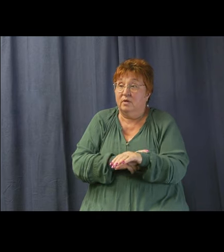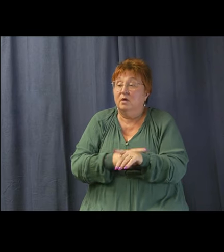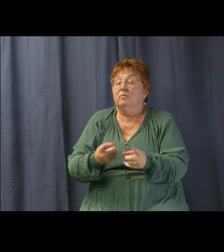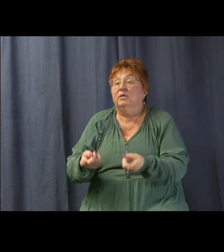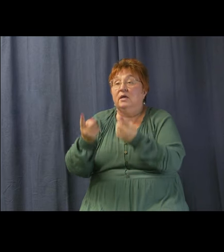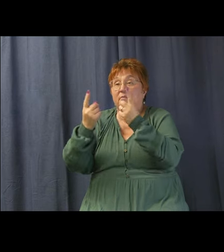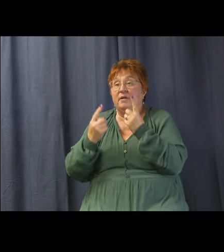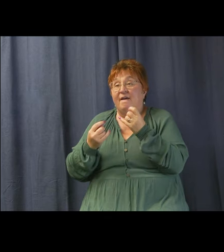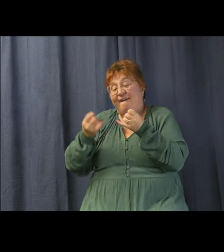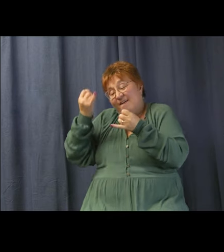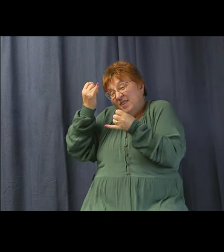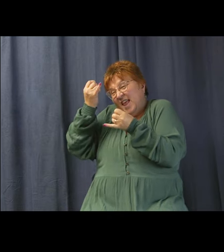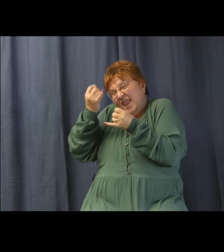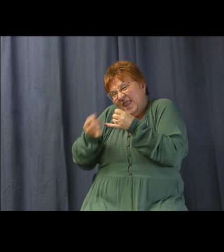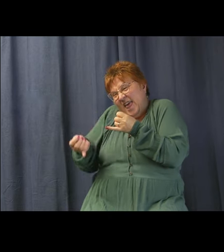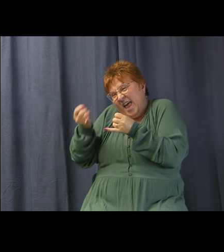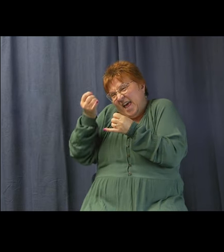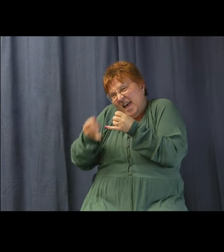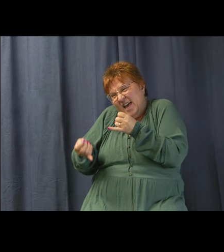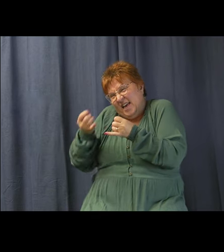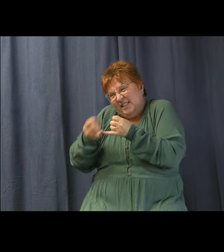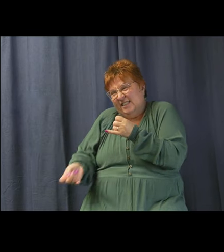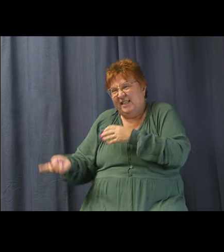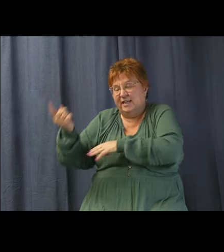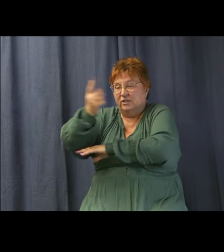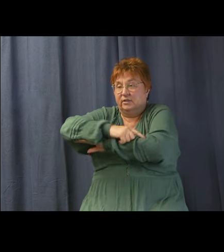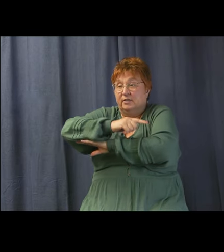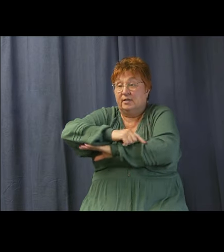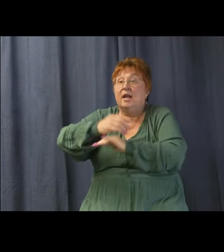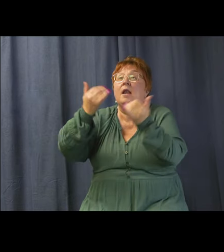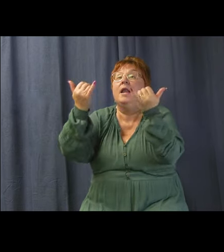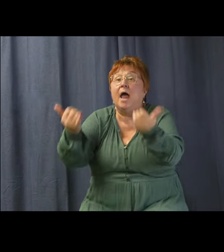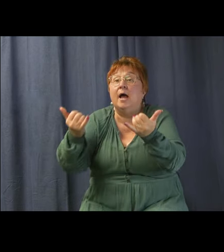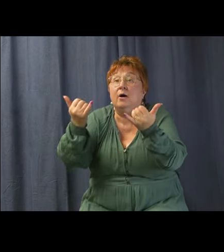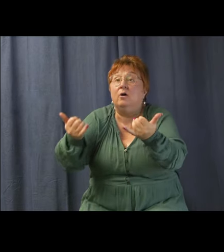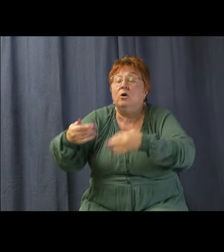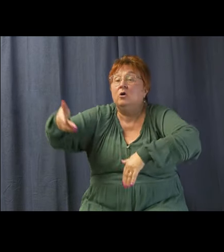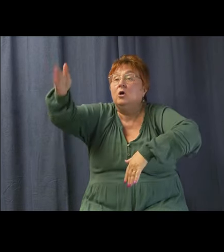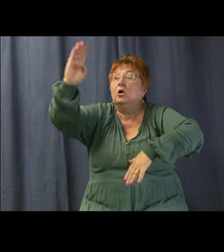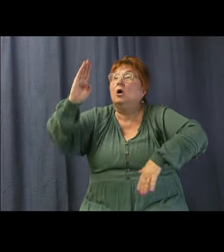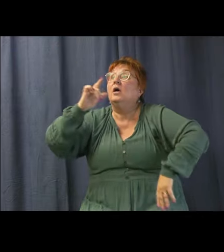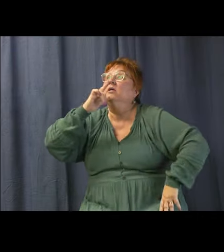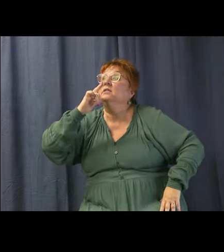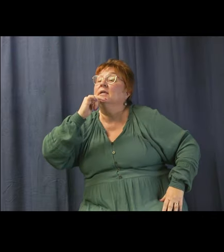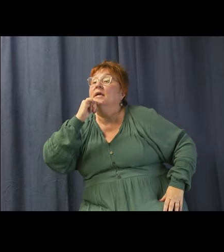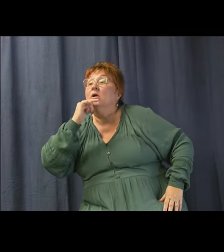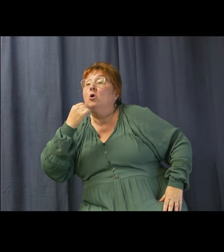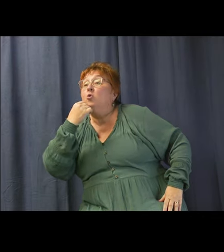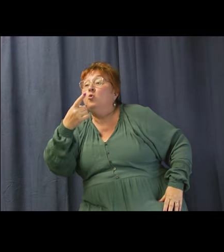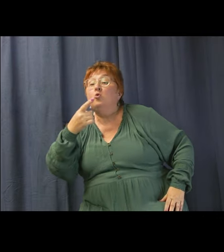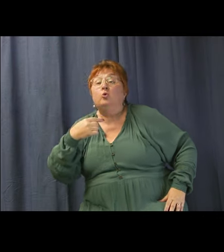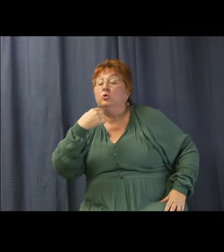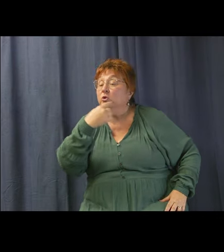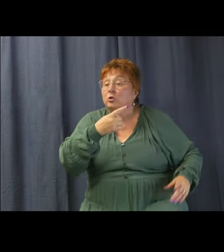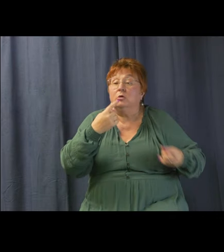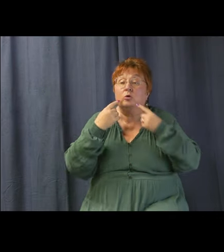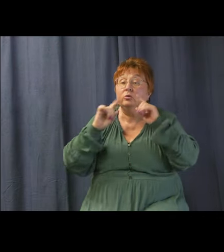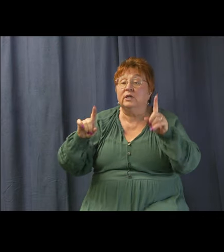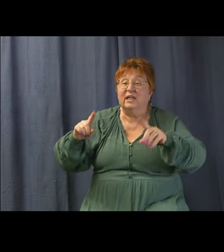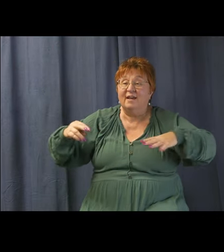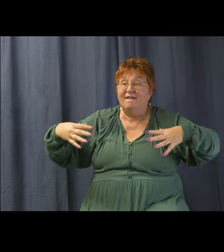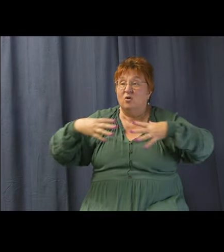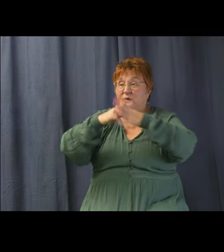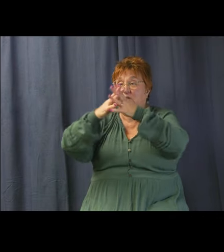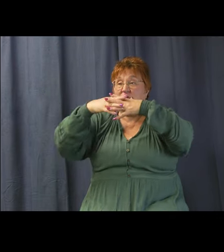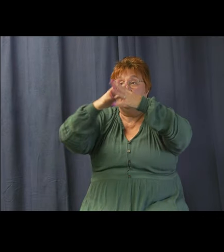And it means in the last days, the days that we're living right now, God is saying, who's going to say, restore? Restore